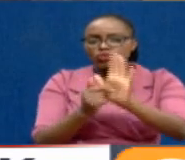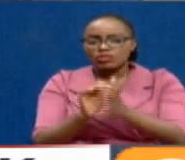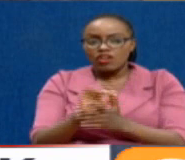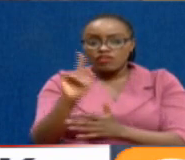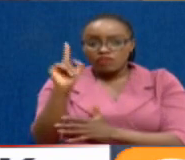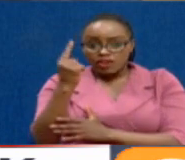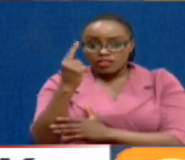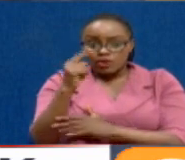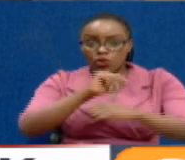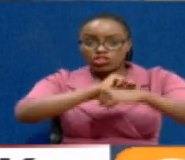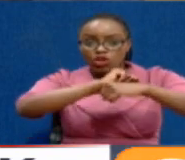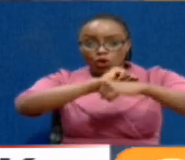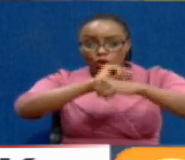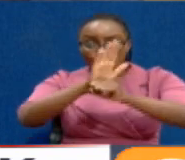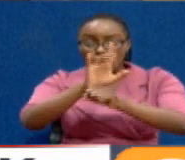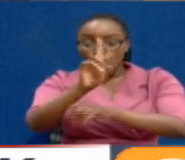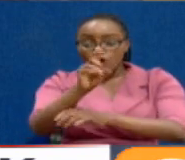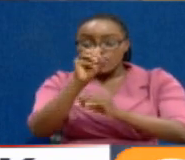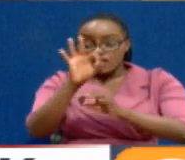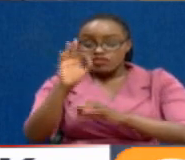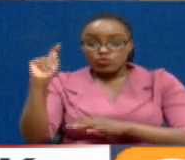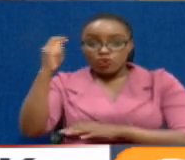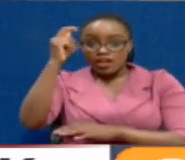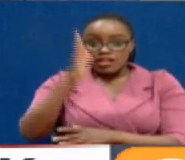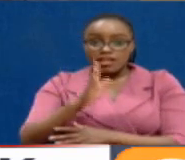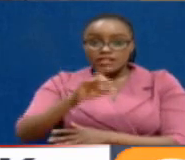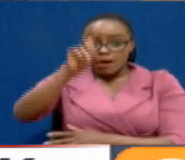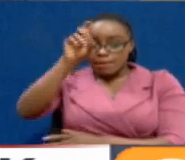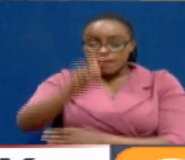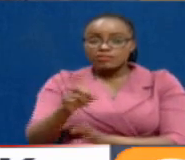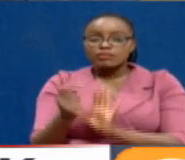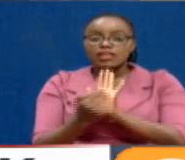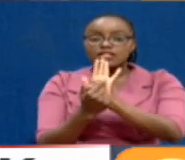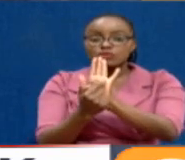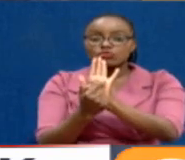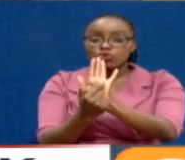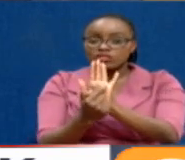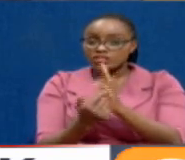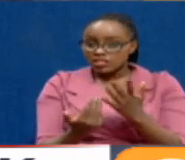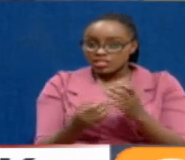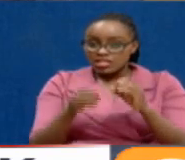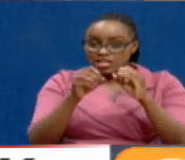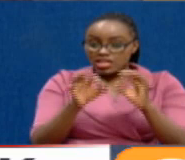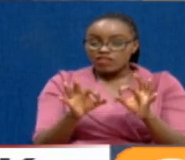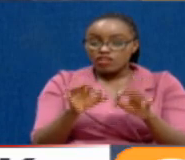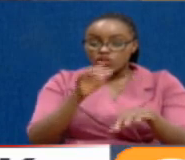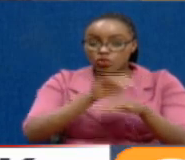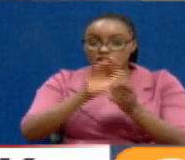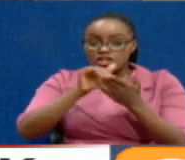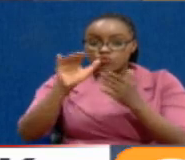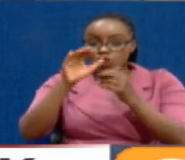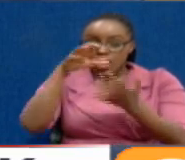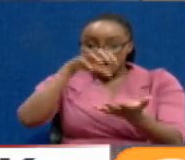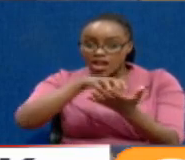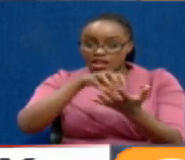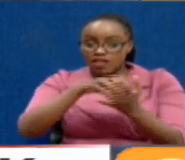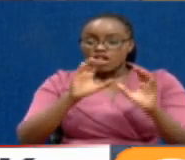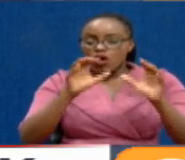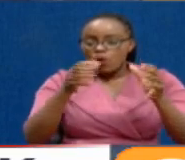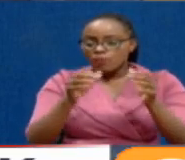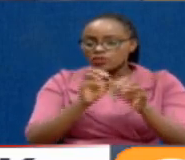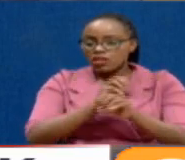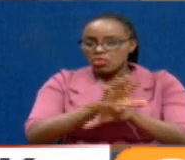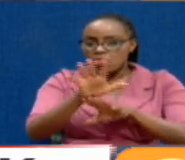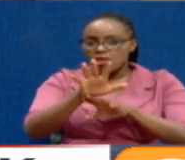is, with coronavirus, currently, if you're a Kenyan, you need to have been exposed. Okay. If we get more cases and there's community transmission